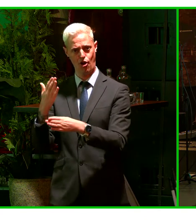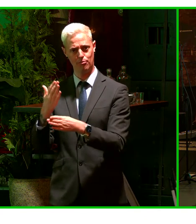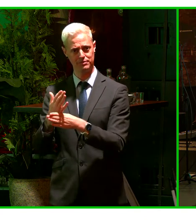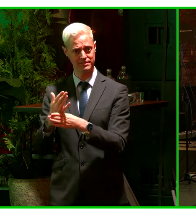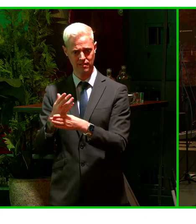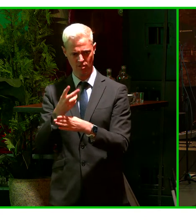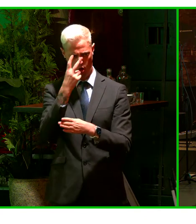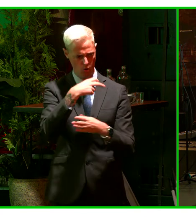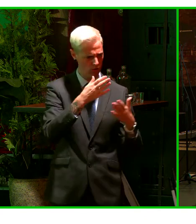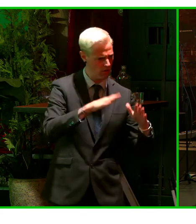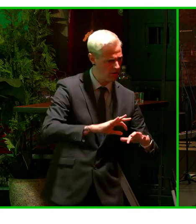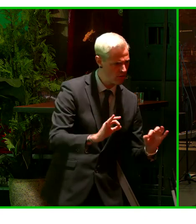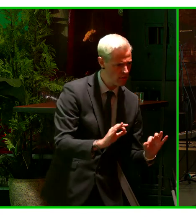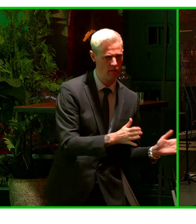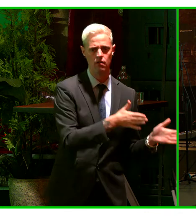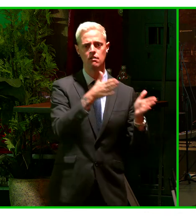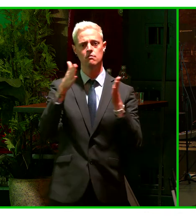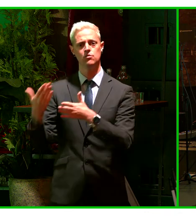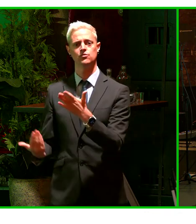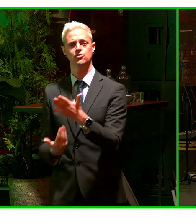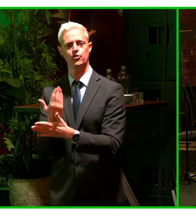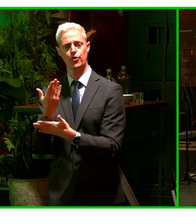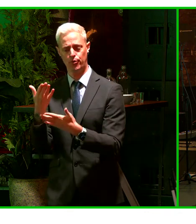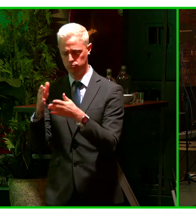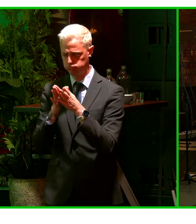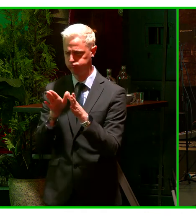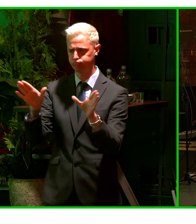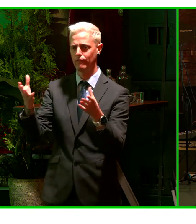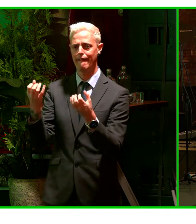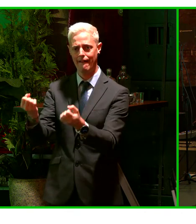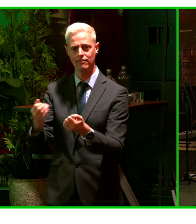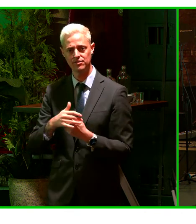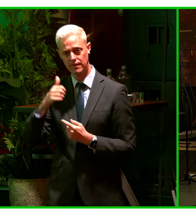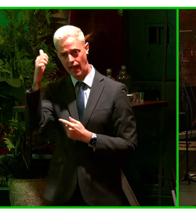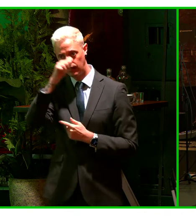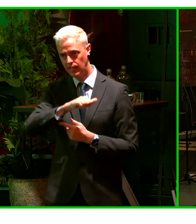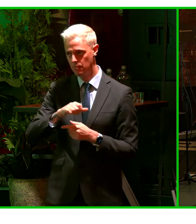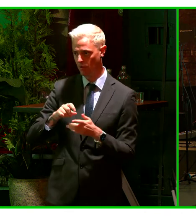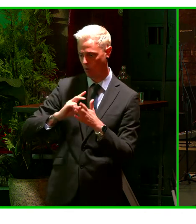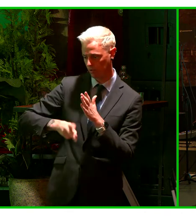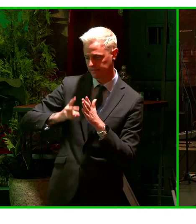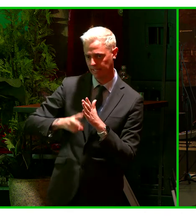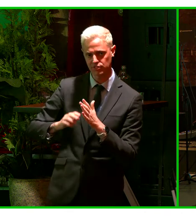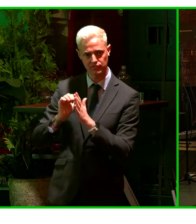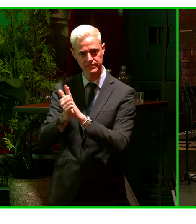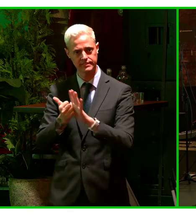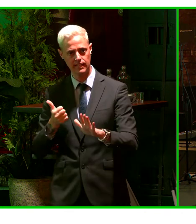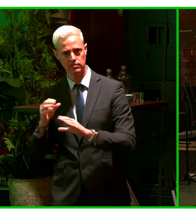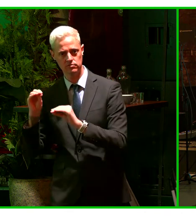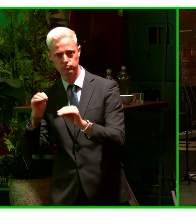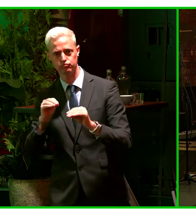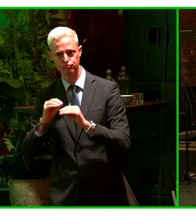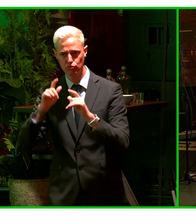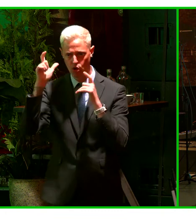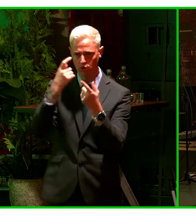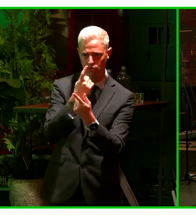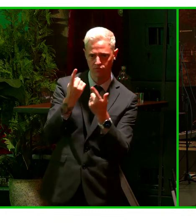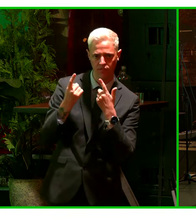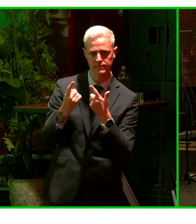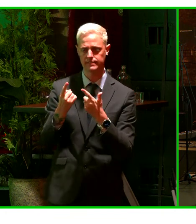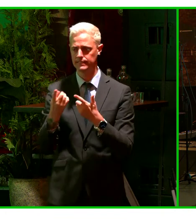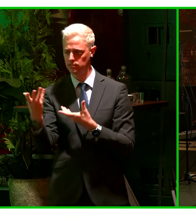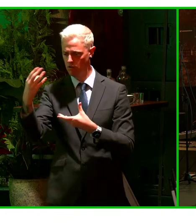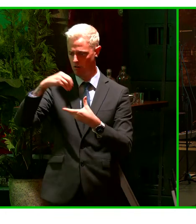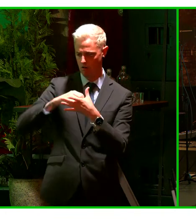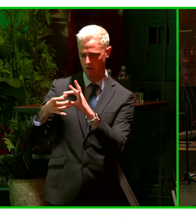the academic organizations and for the other skills providers to really get on